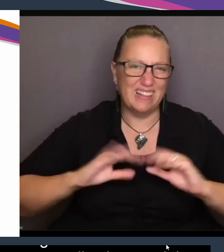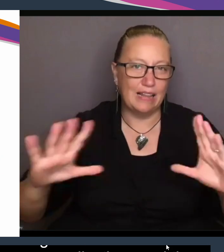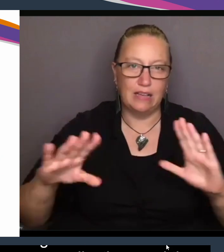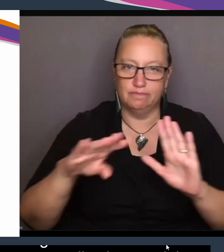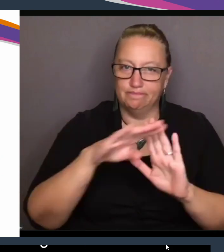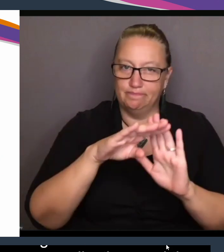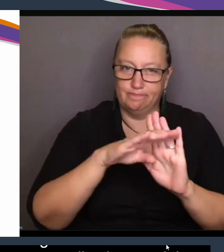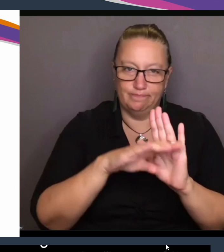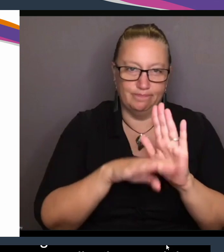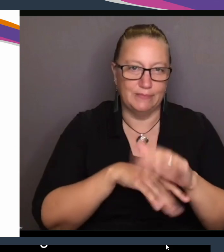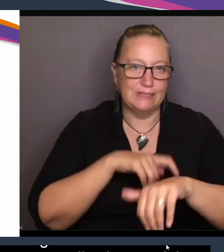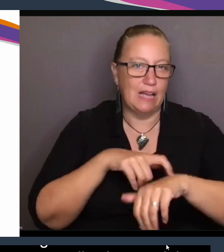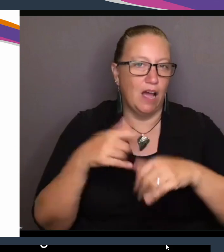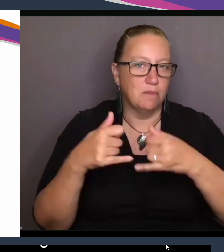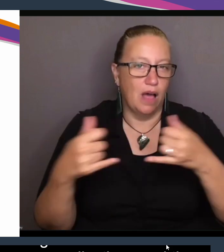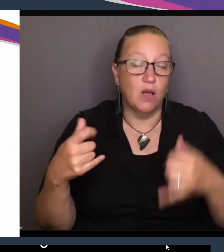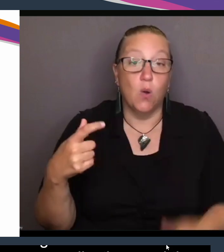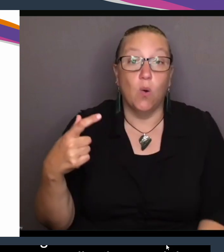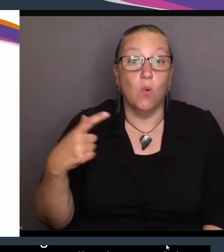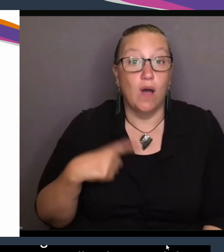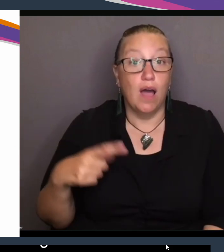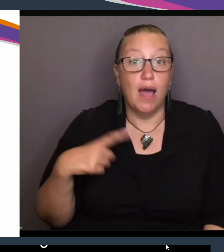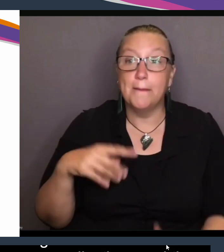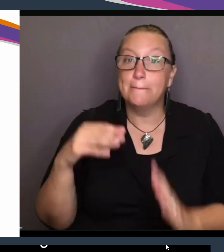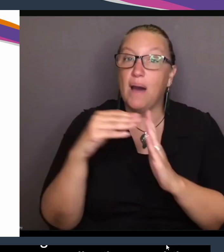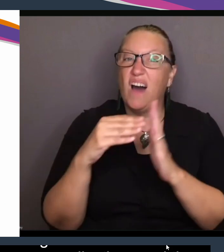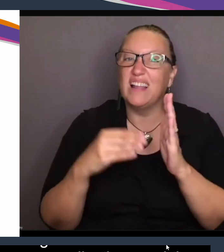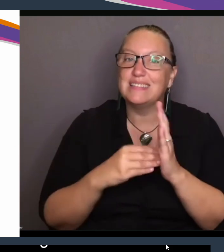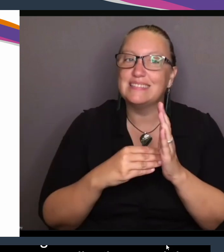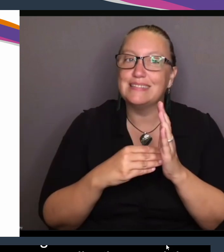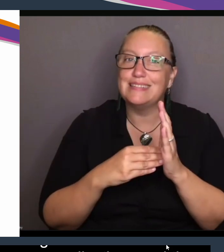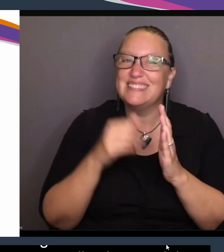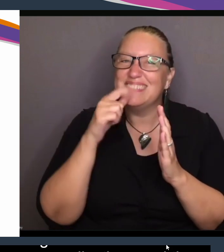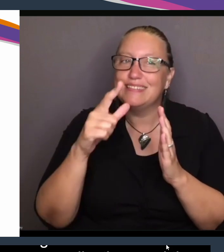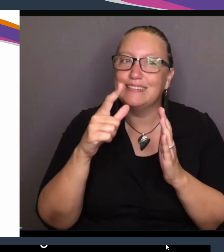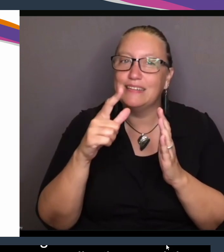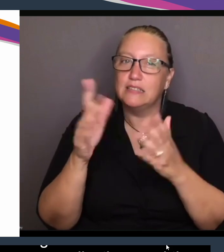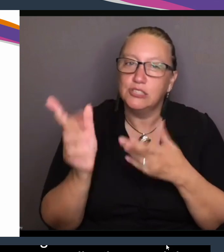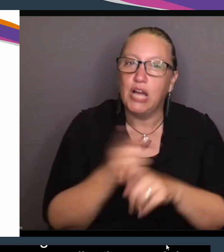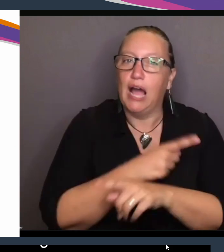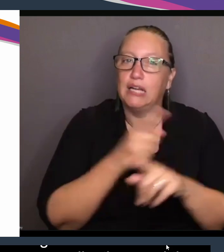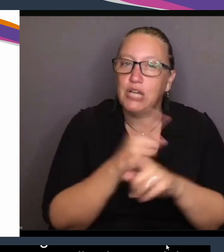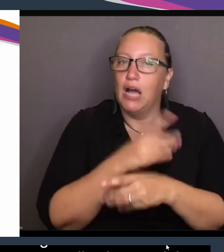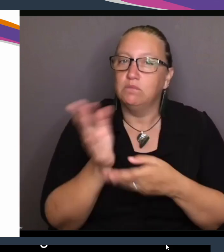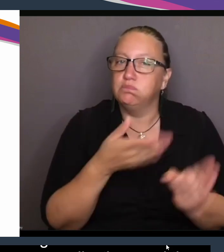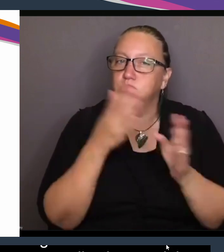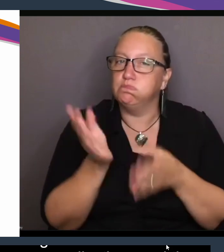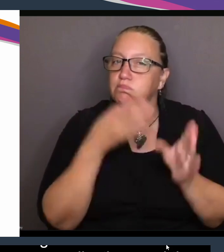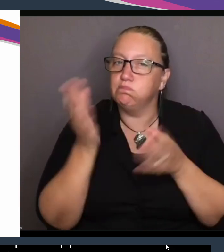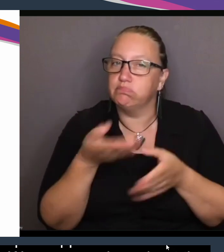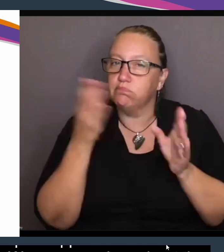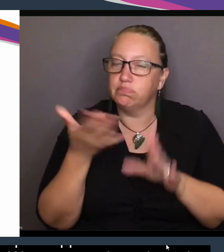because policy windows move quickly and research needs to be positioned to influence them.